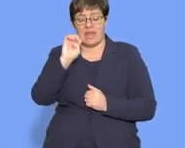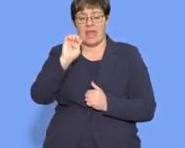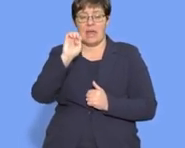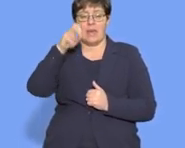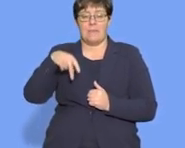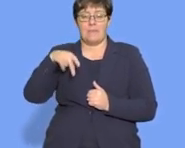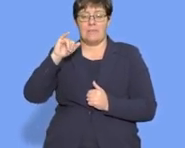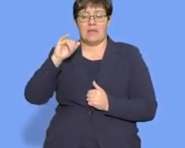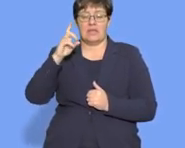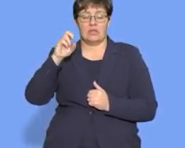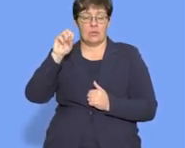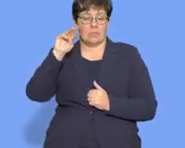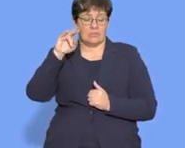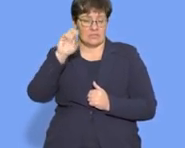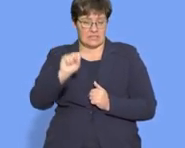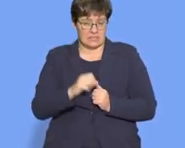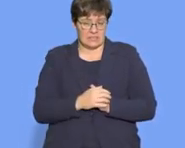epidermis,